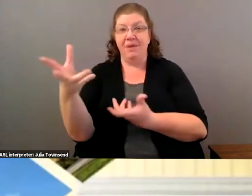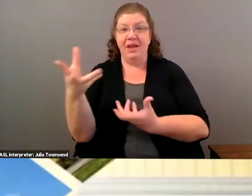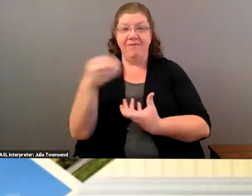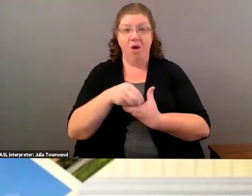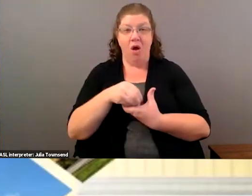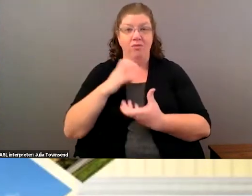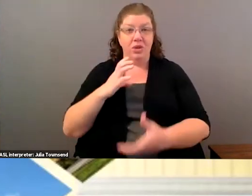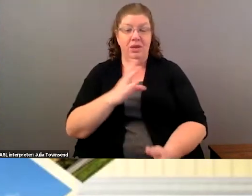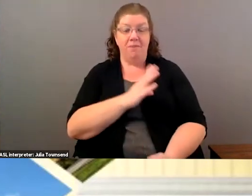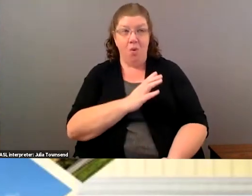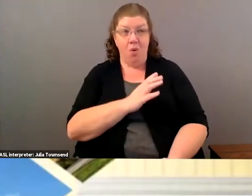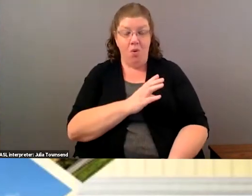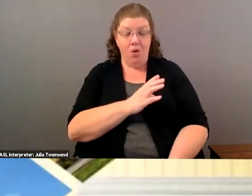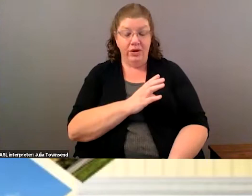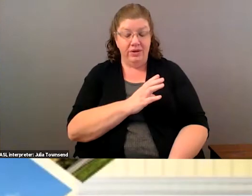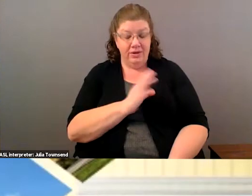the